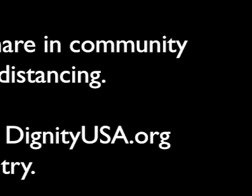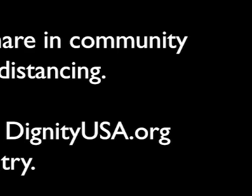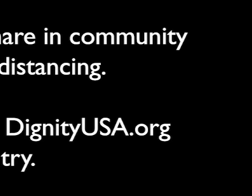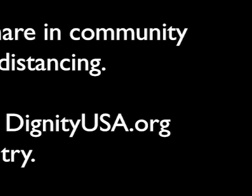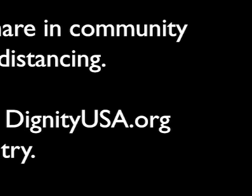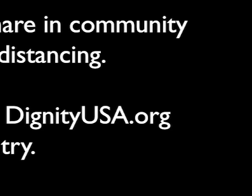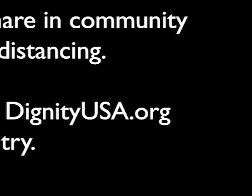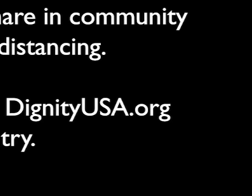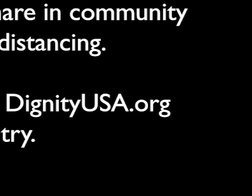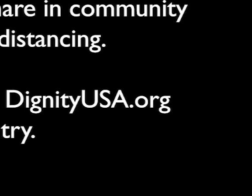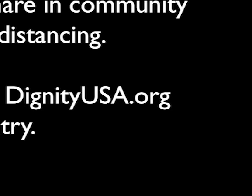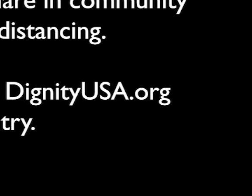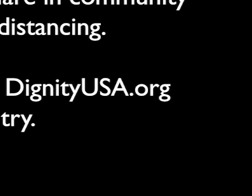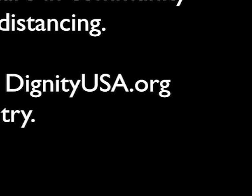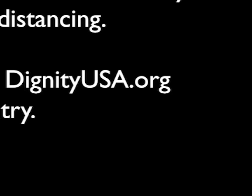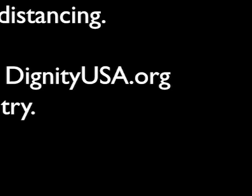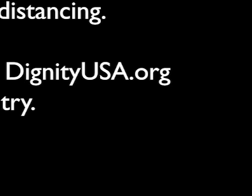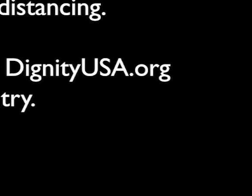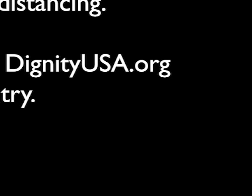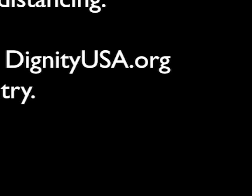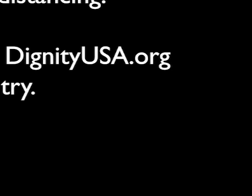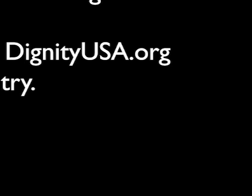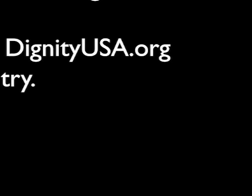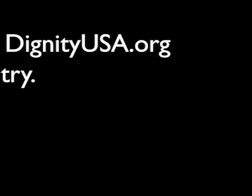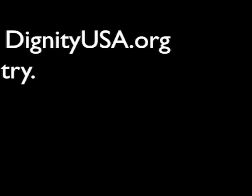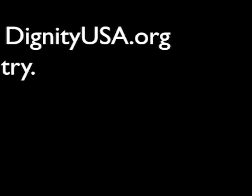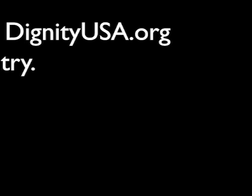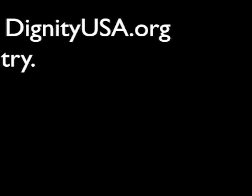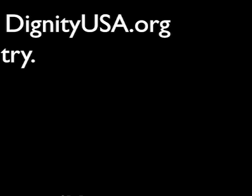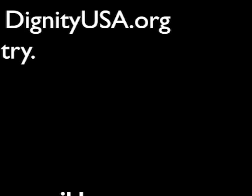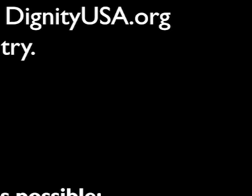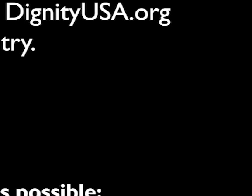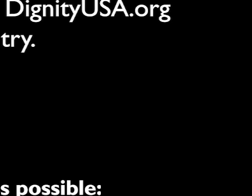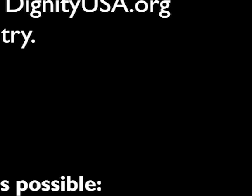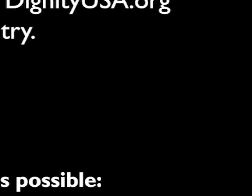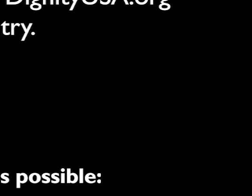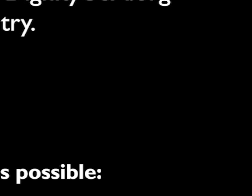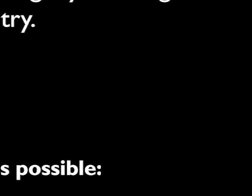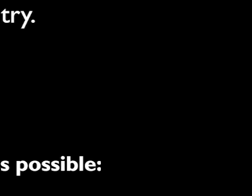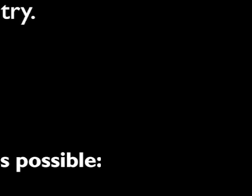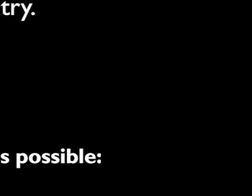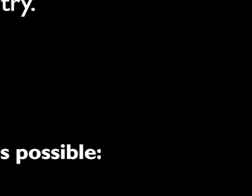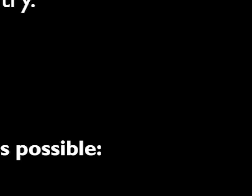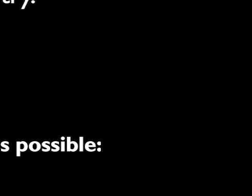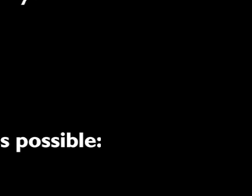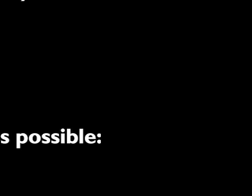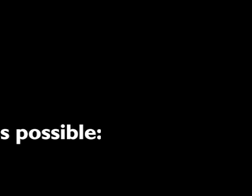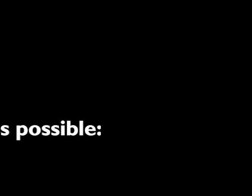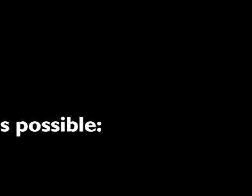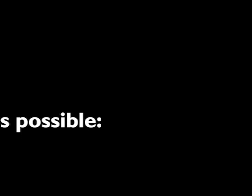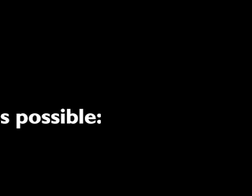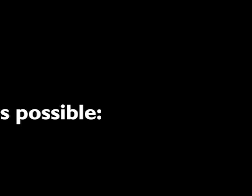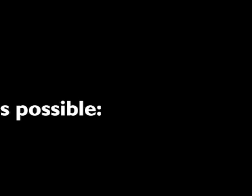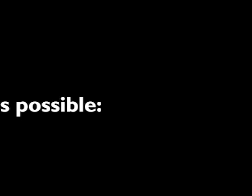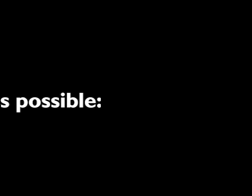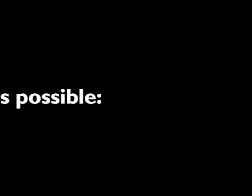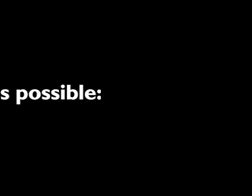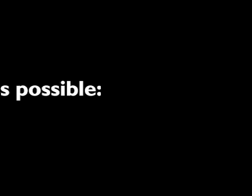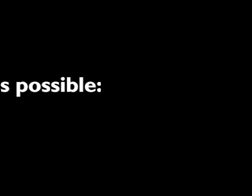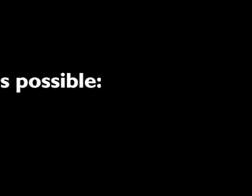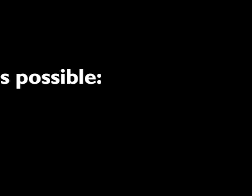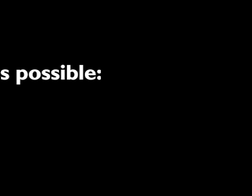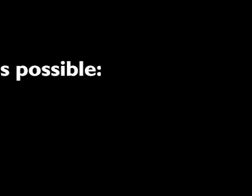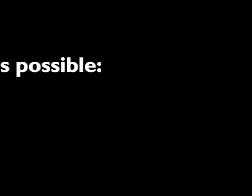your people free from our fears and sins. Release